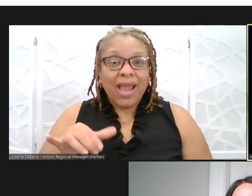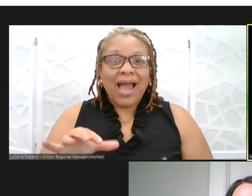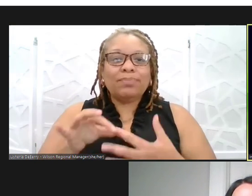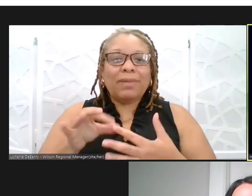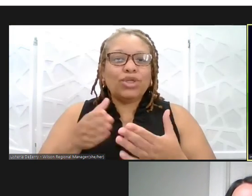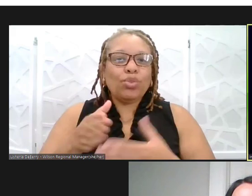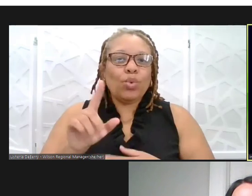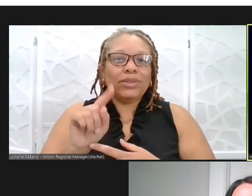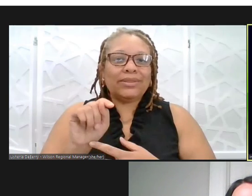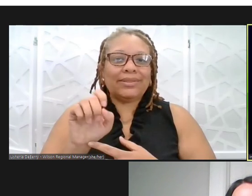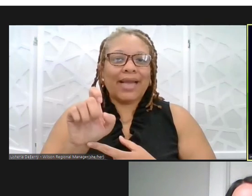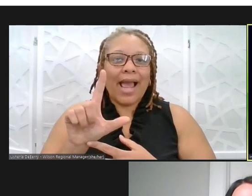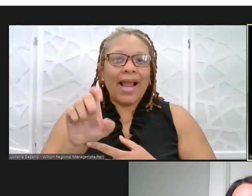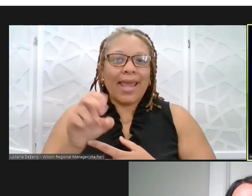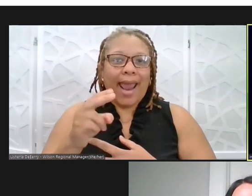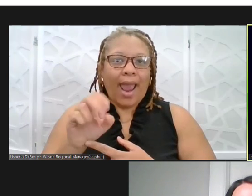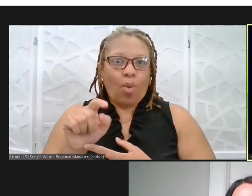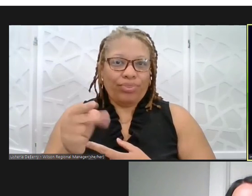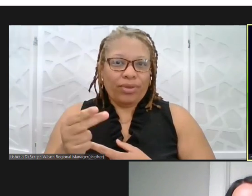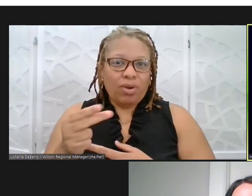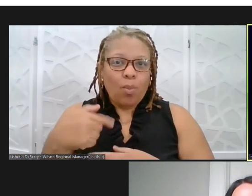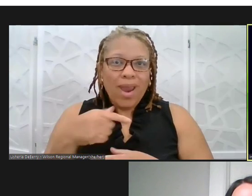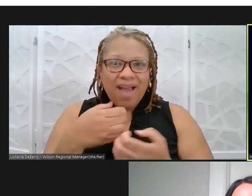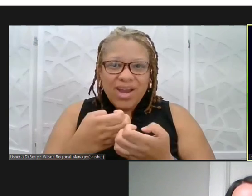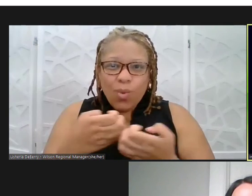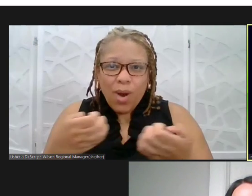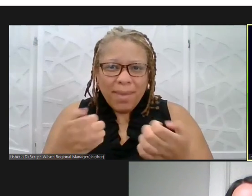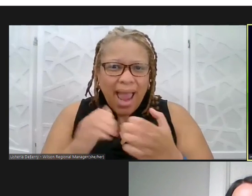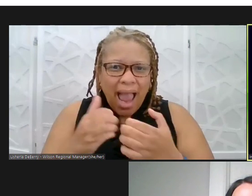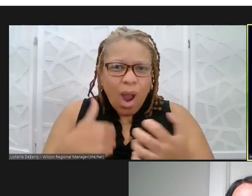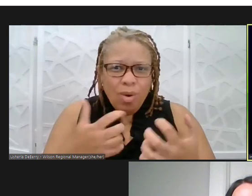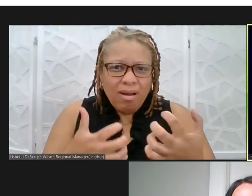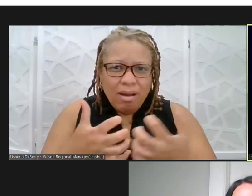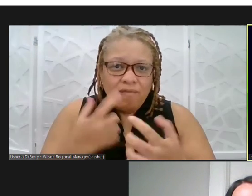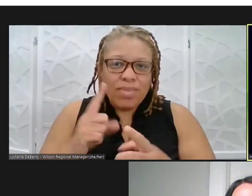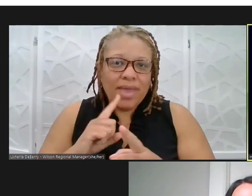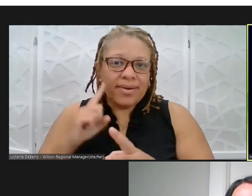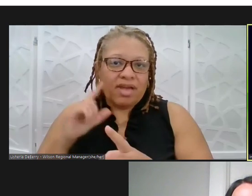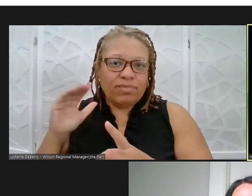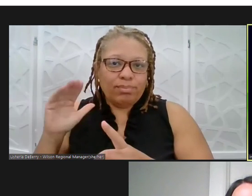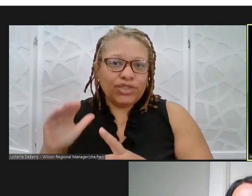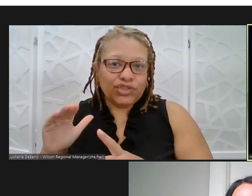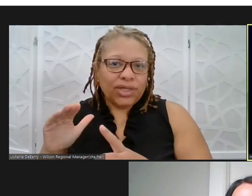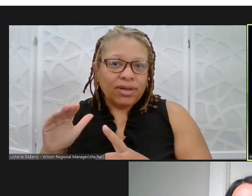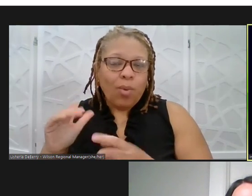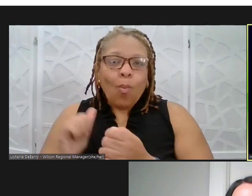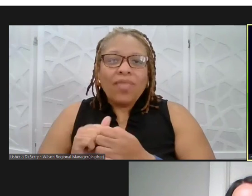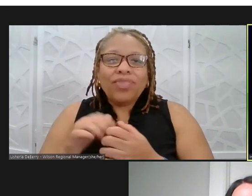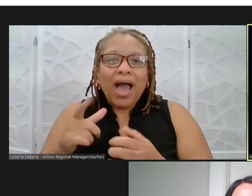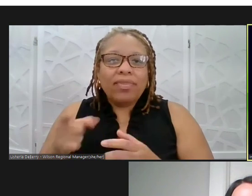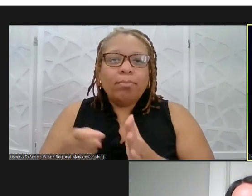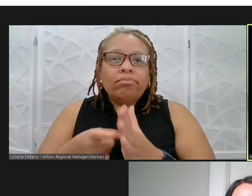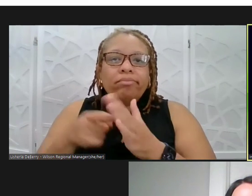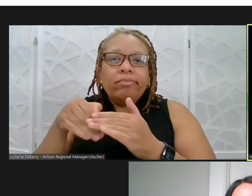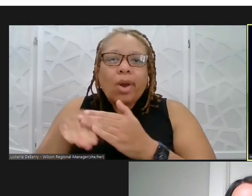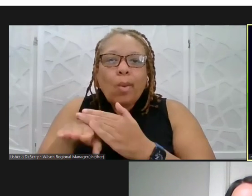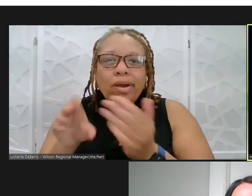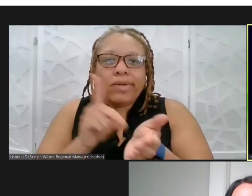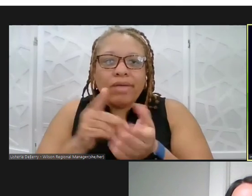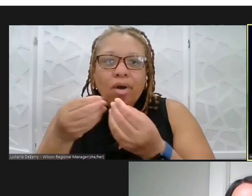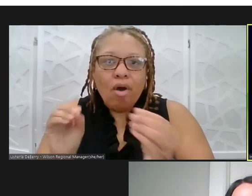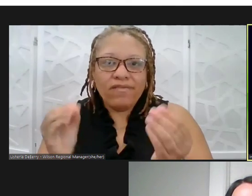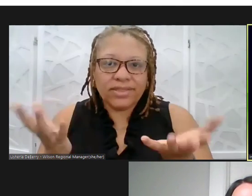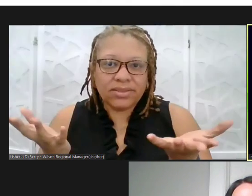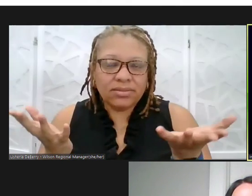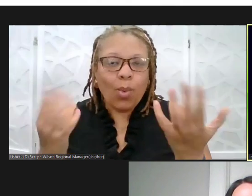You know, you want to think about accommodations, and you want to think about how you can make a